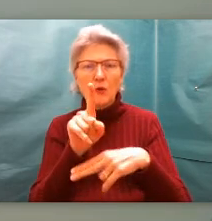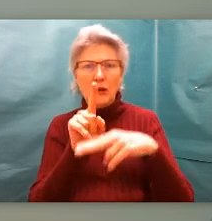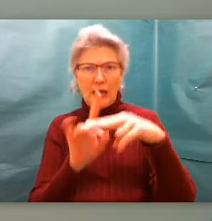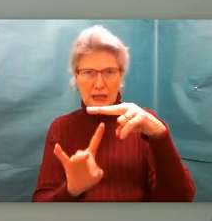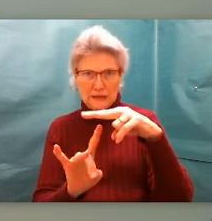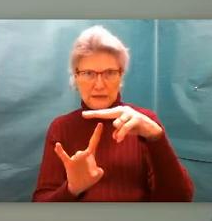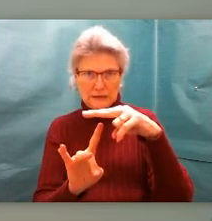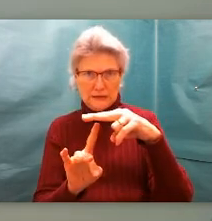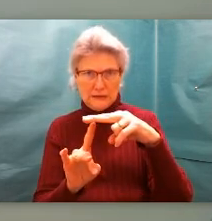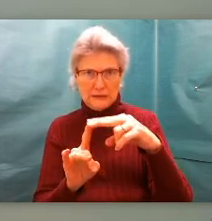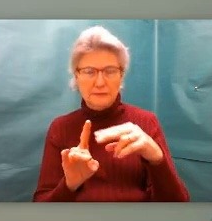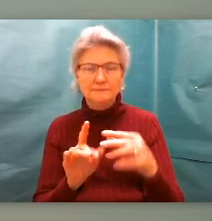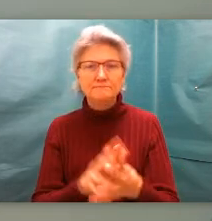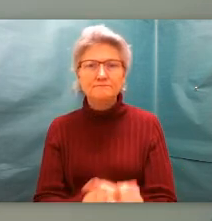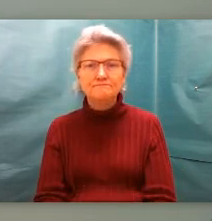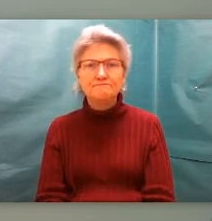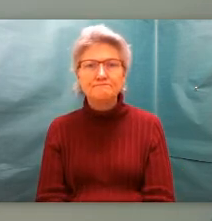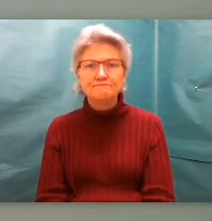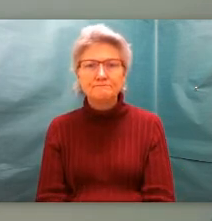size pieces.